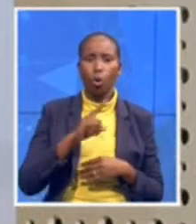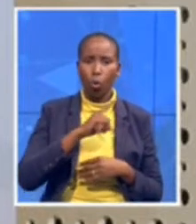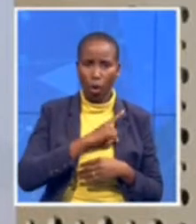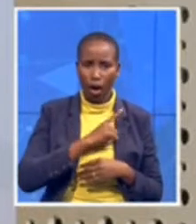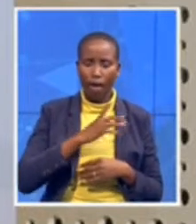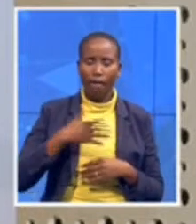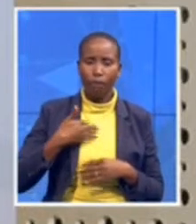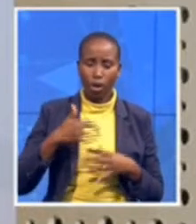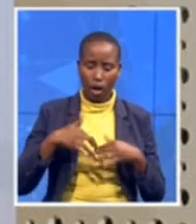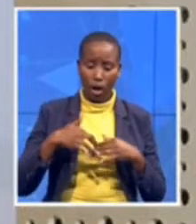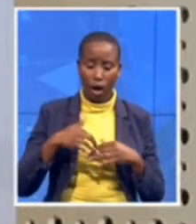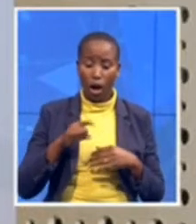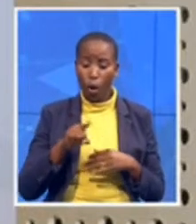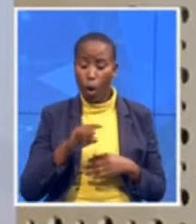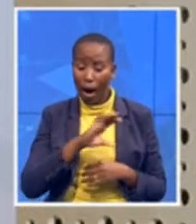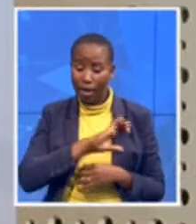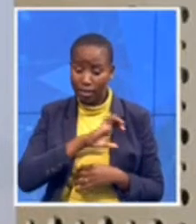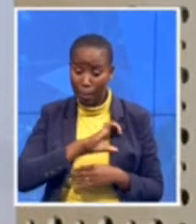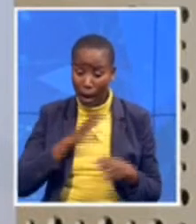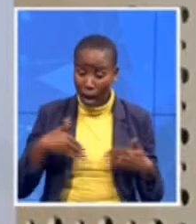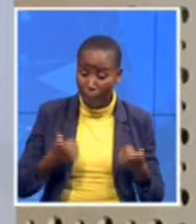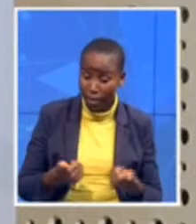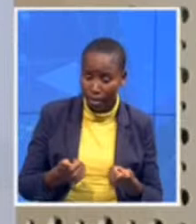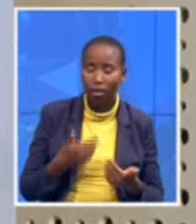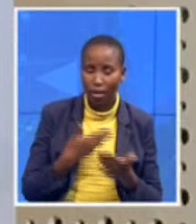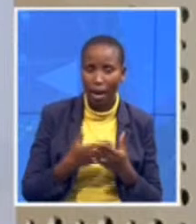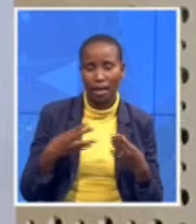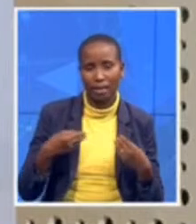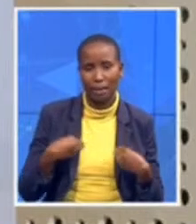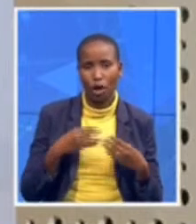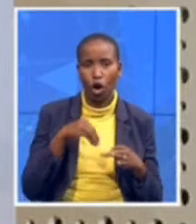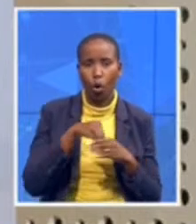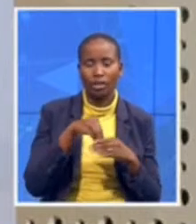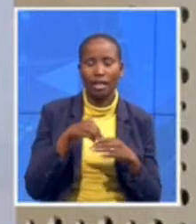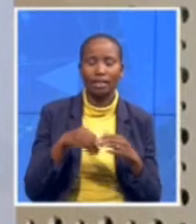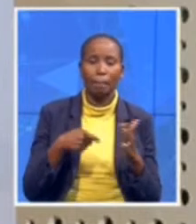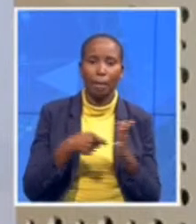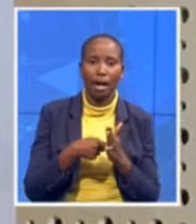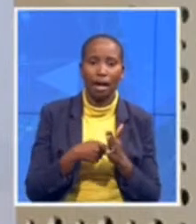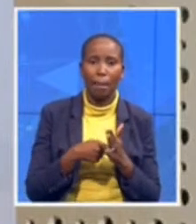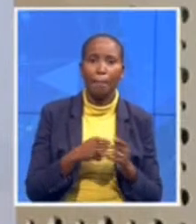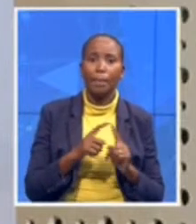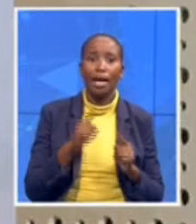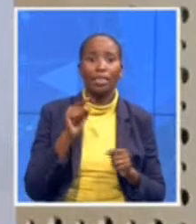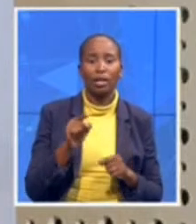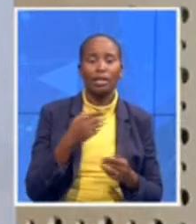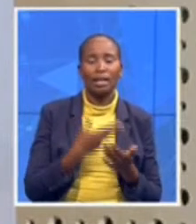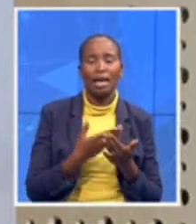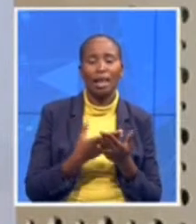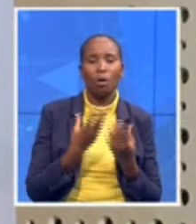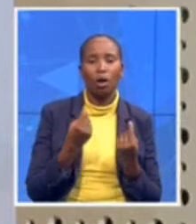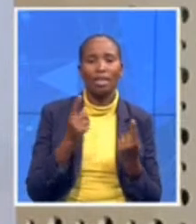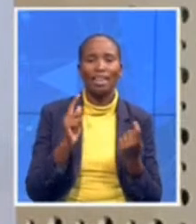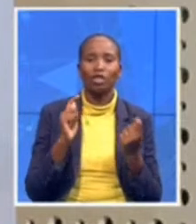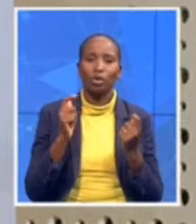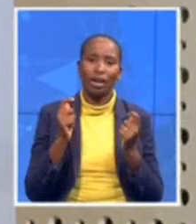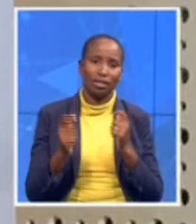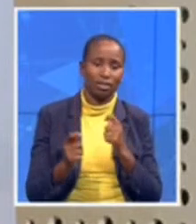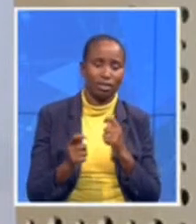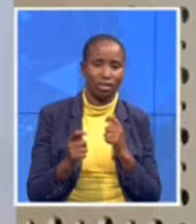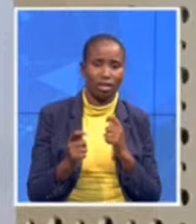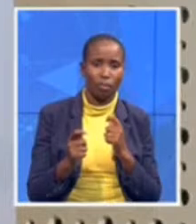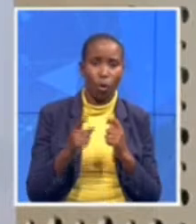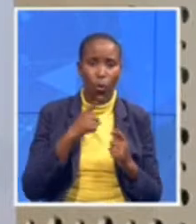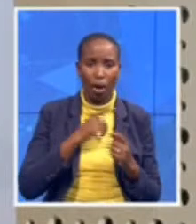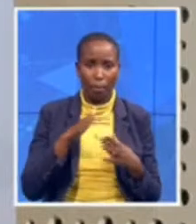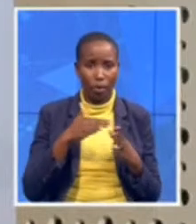content. This does not in any way change just because the content is distributed in an online